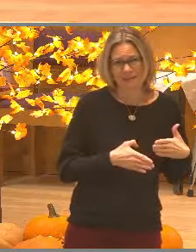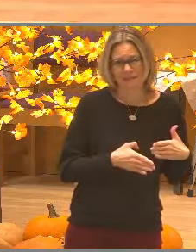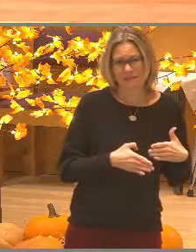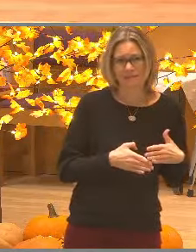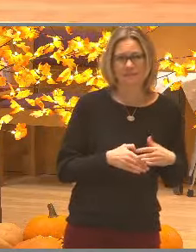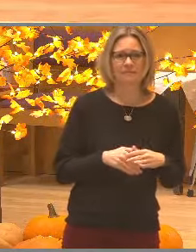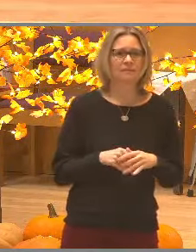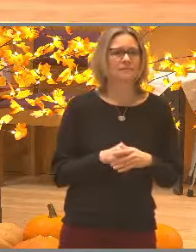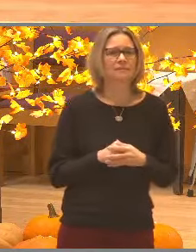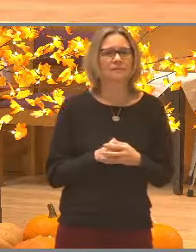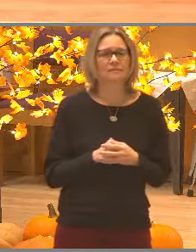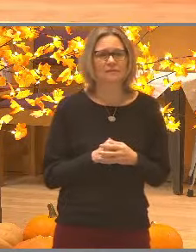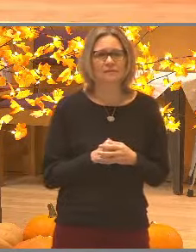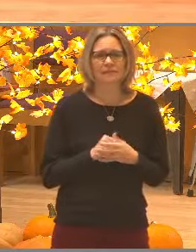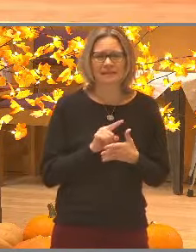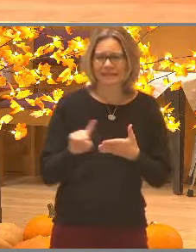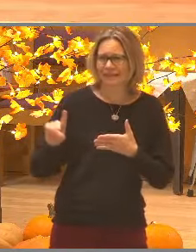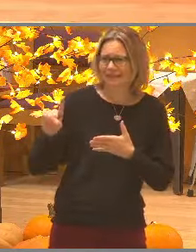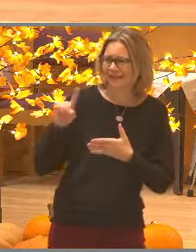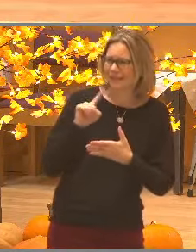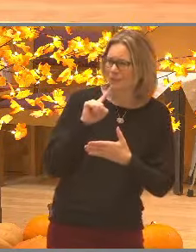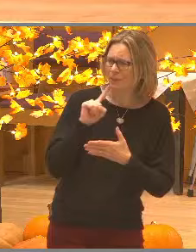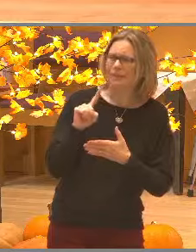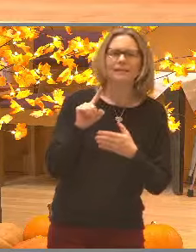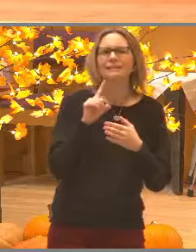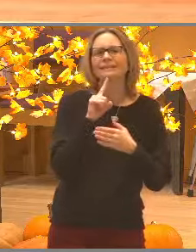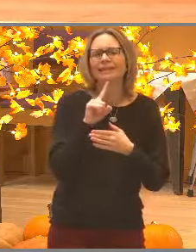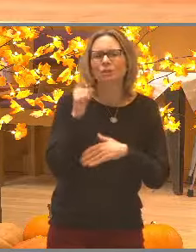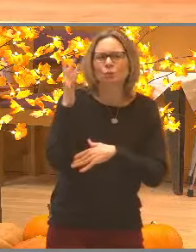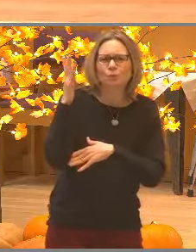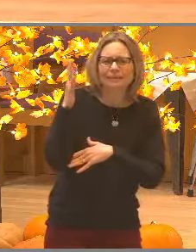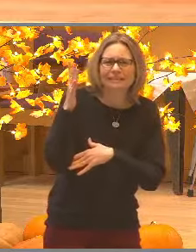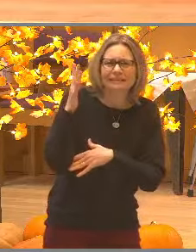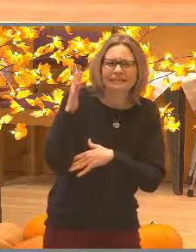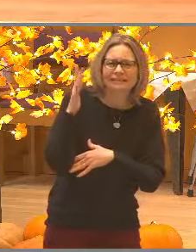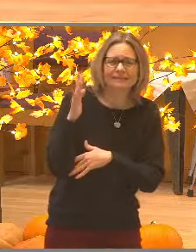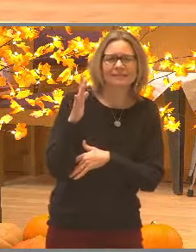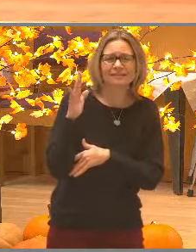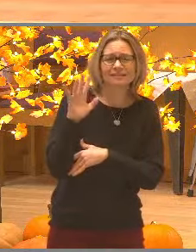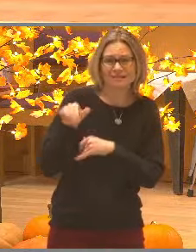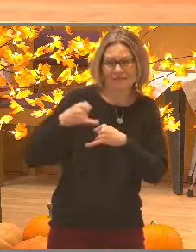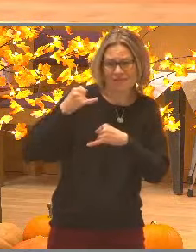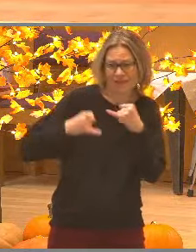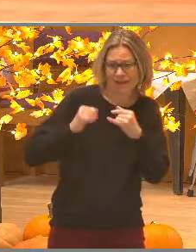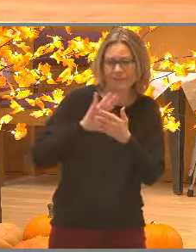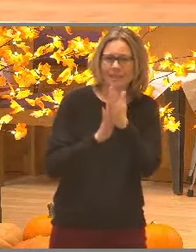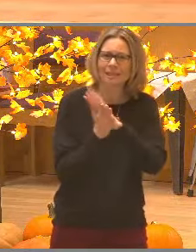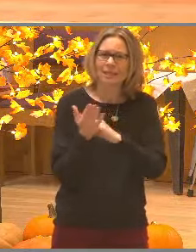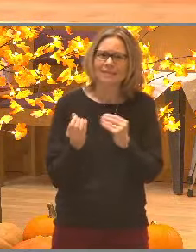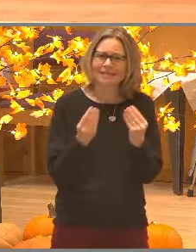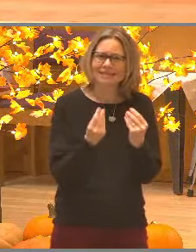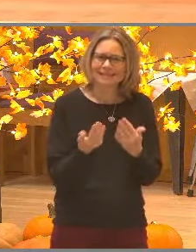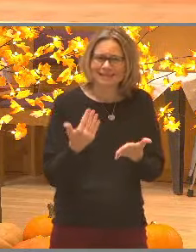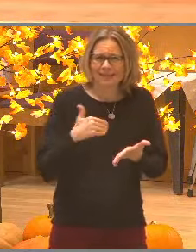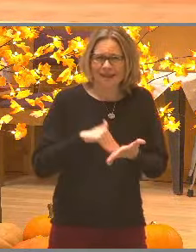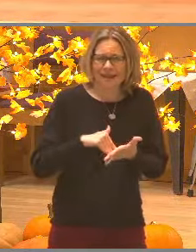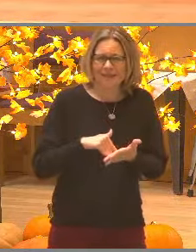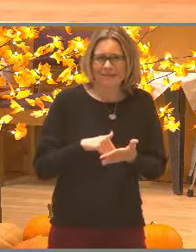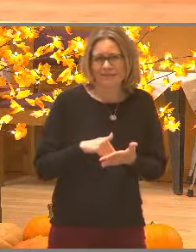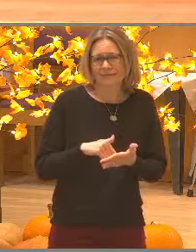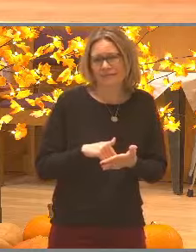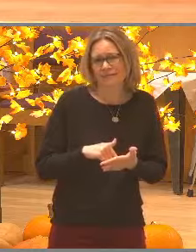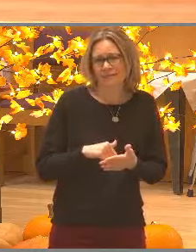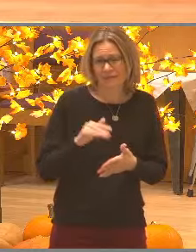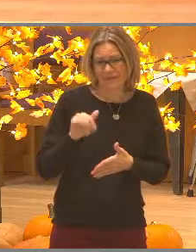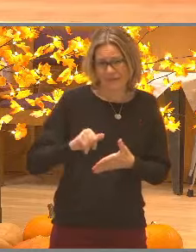Last Sunday, I said a tree is, in the end, a seed that leaves out the scattered the sacred